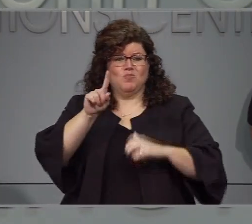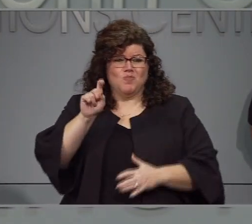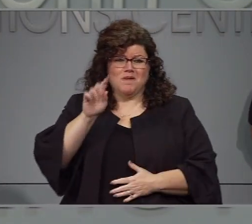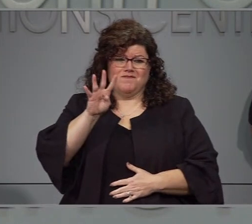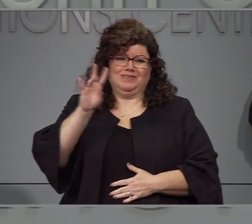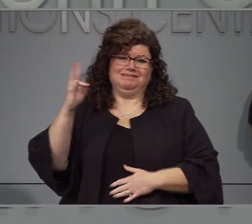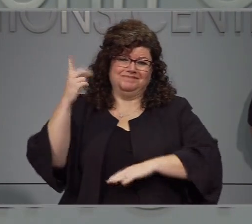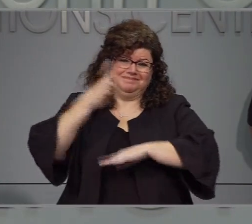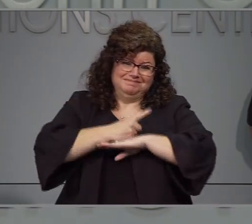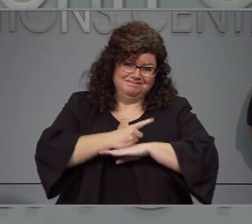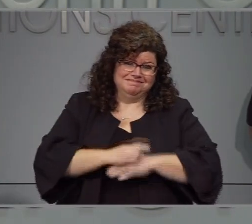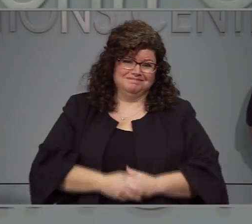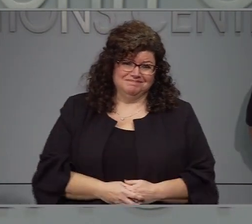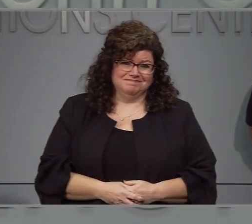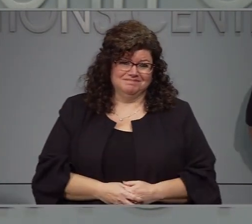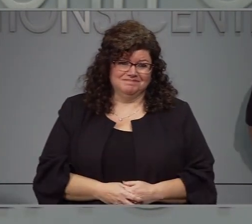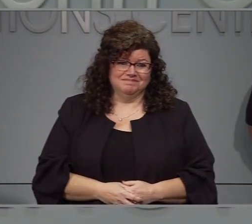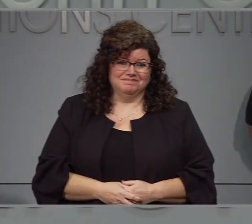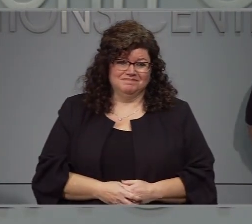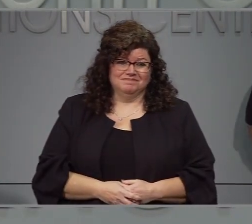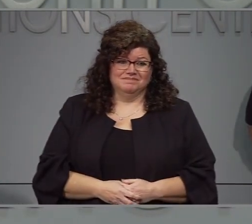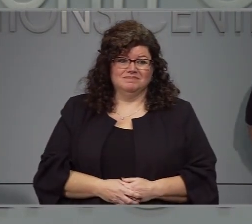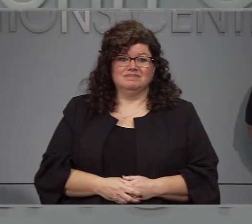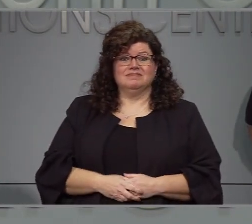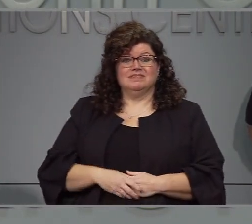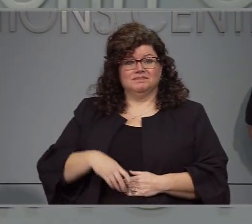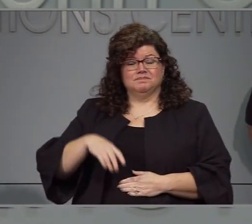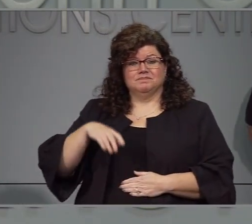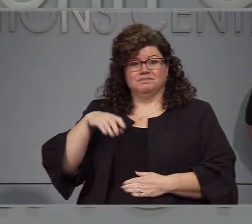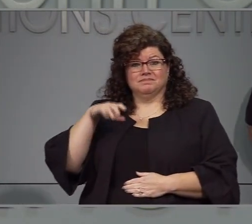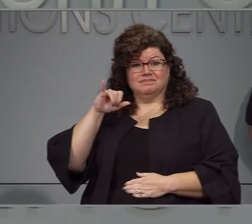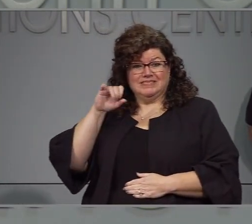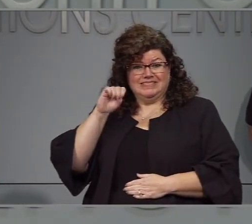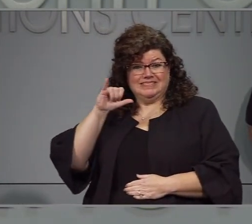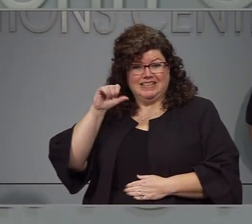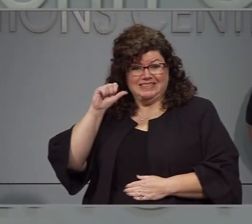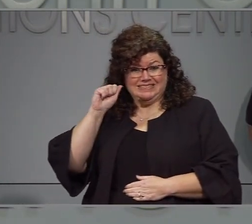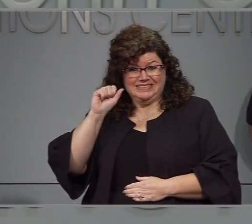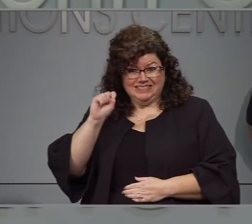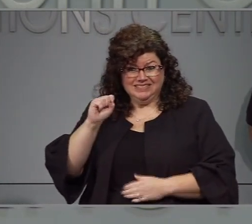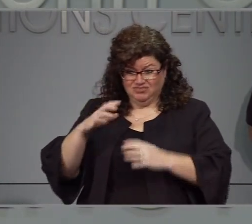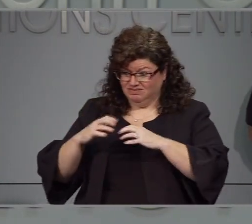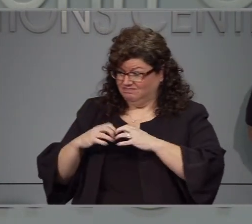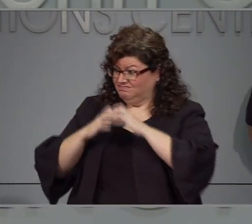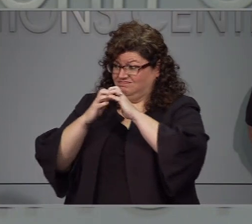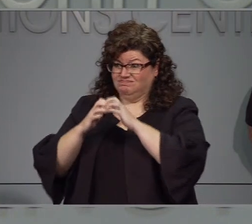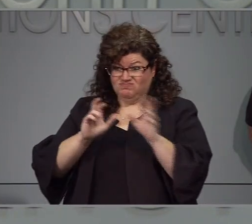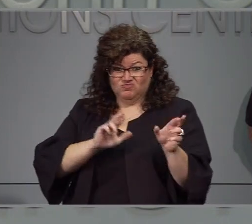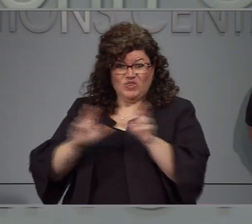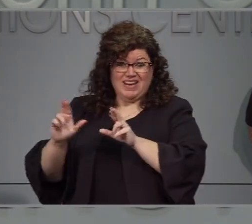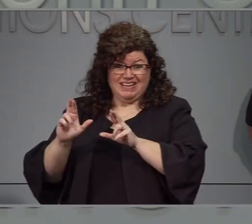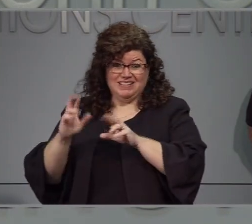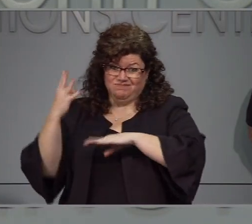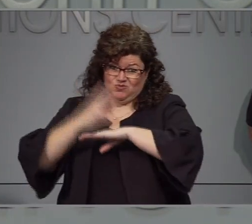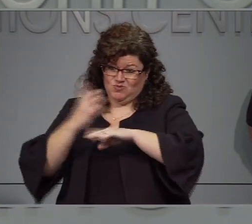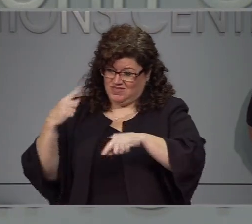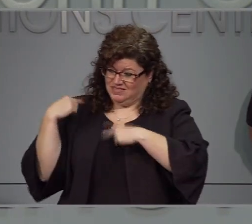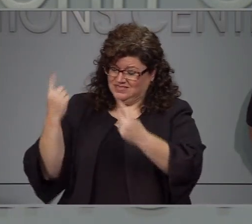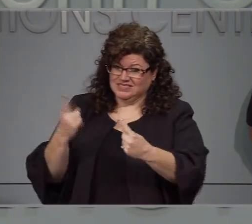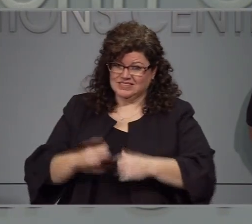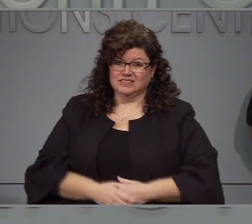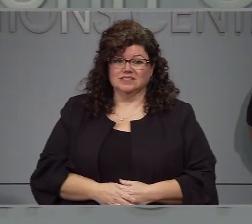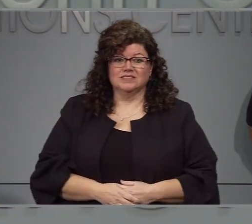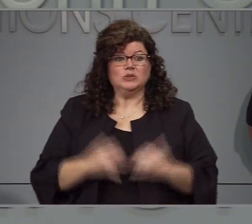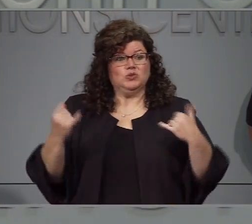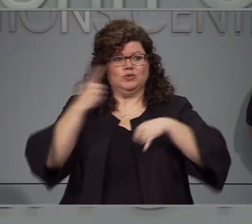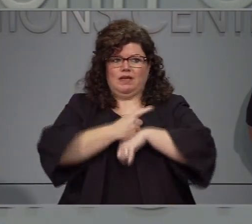Operations Center, and it is day 4 of the Isaias evacuation. Today, we finalized all of our preparations for